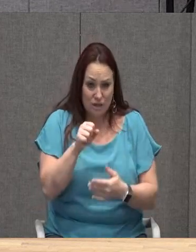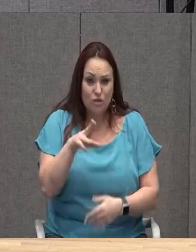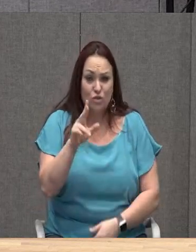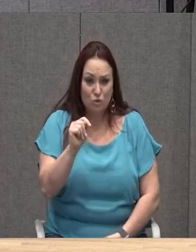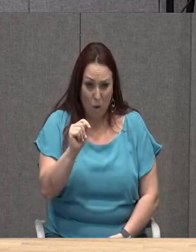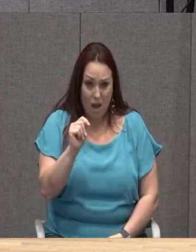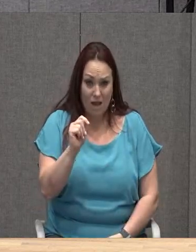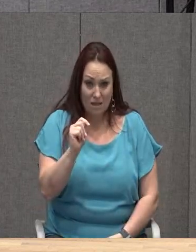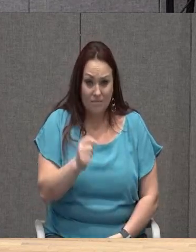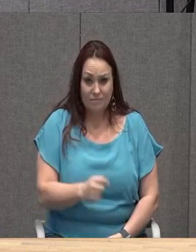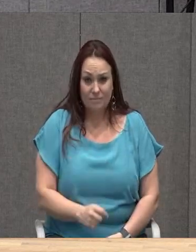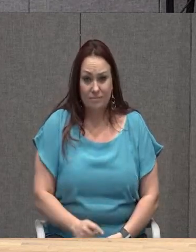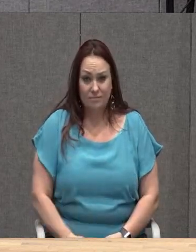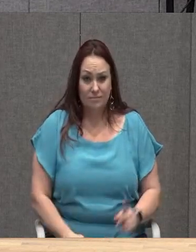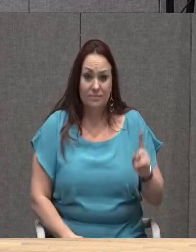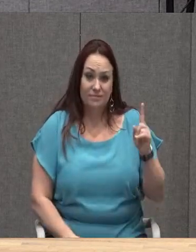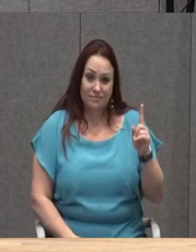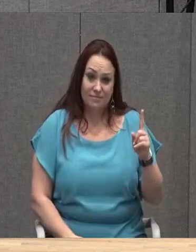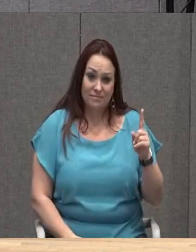One.